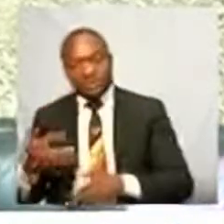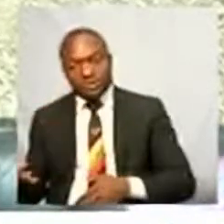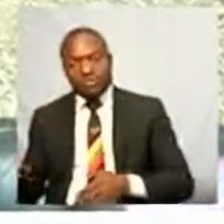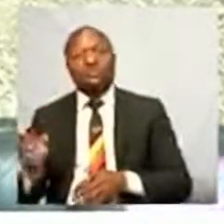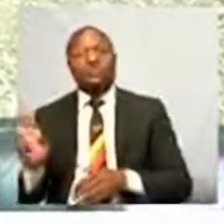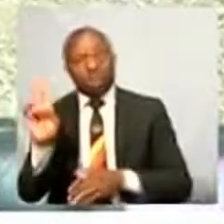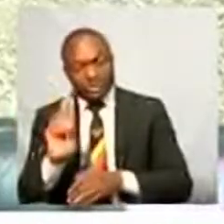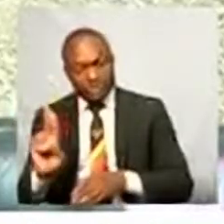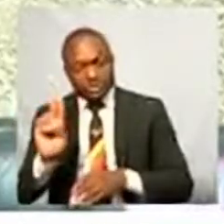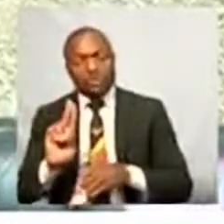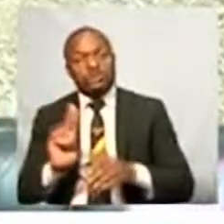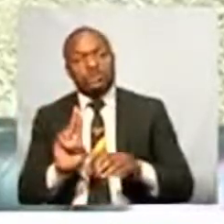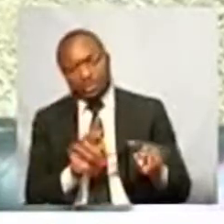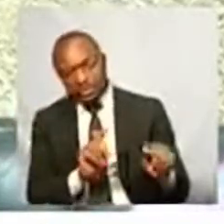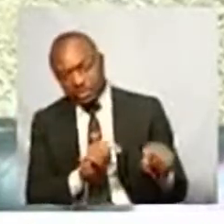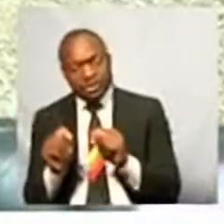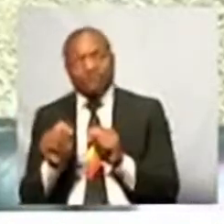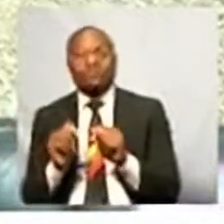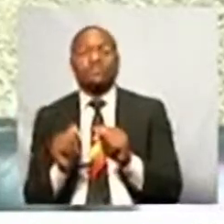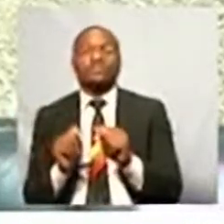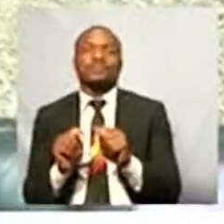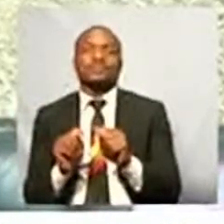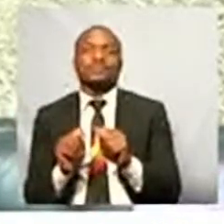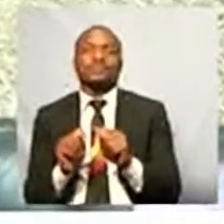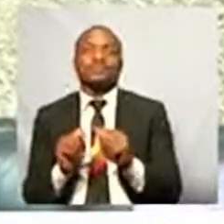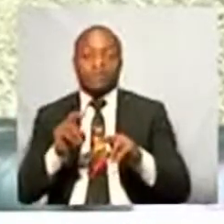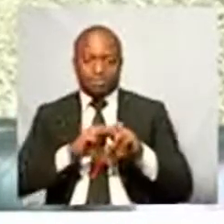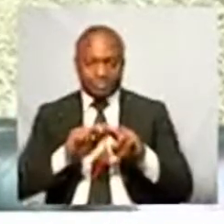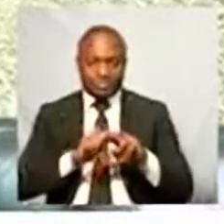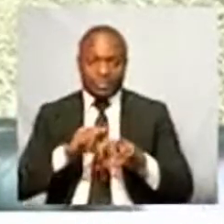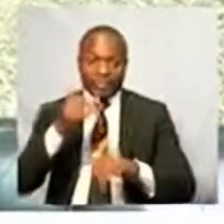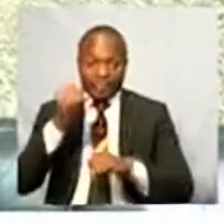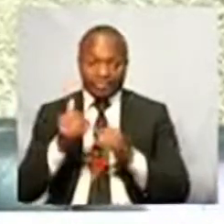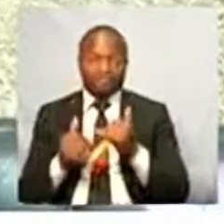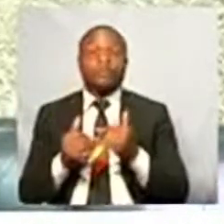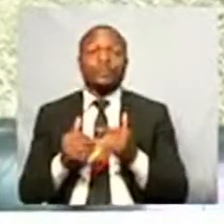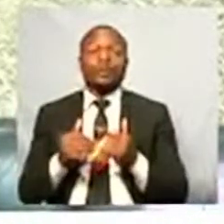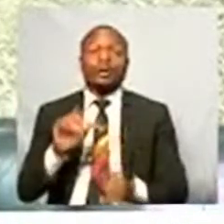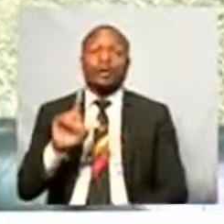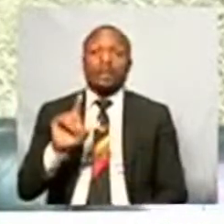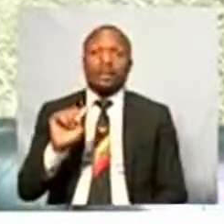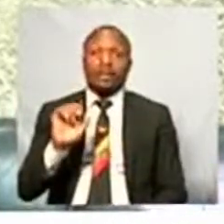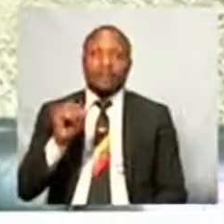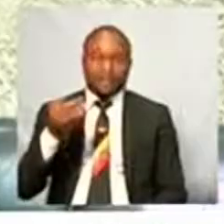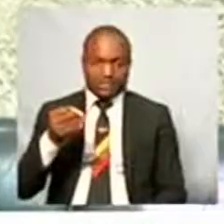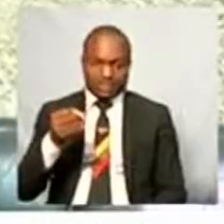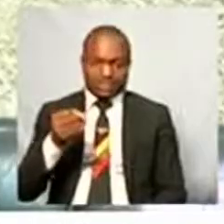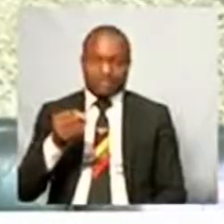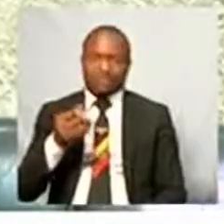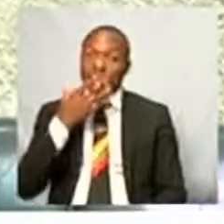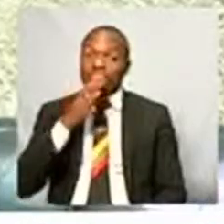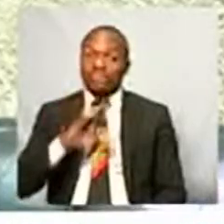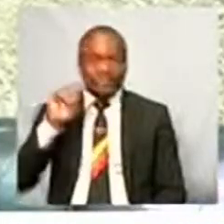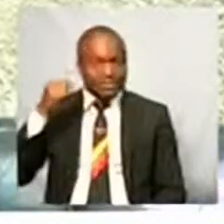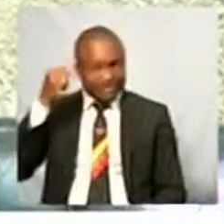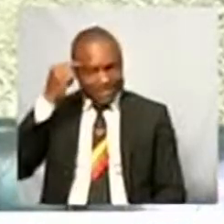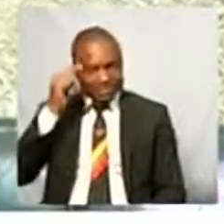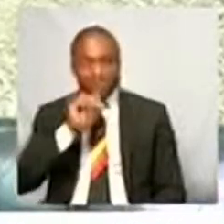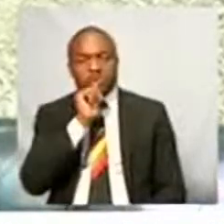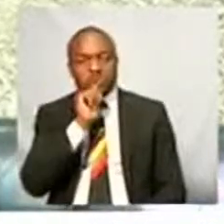rail. Quickly, I go to LASIF. Madam Speaker, it's very, very sad that the government has